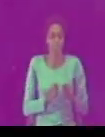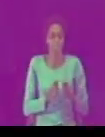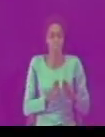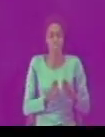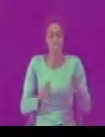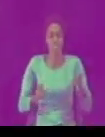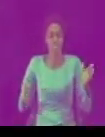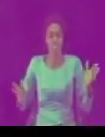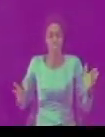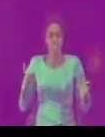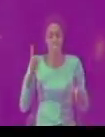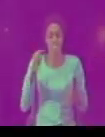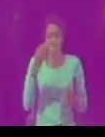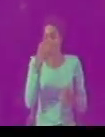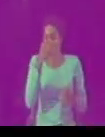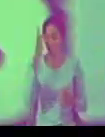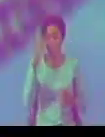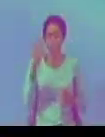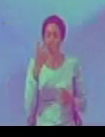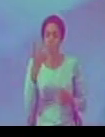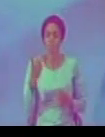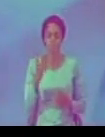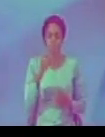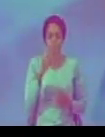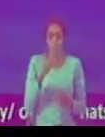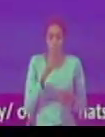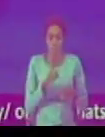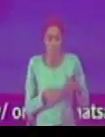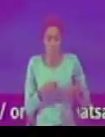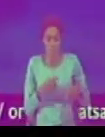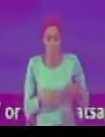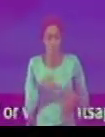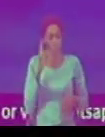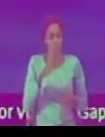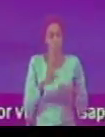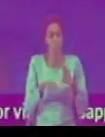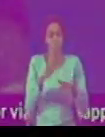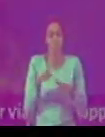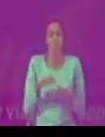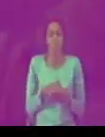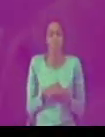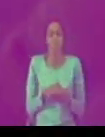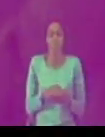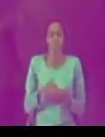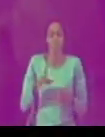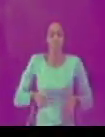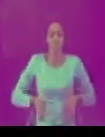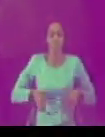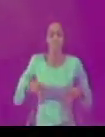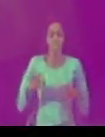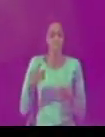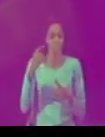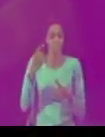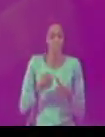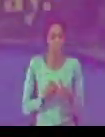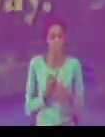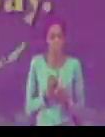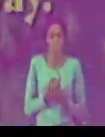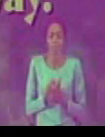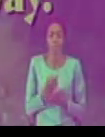It's a great miracle explosion, loading. The blind will see, the lame will walk. Your future is brightly